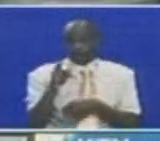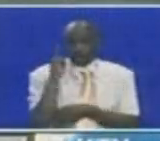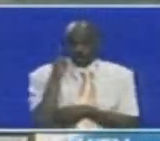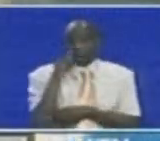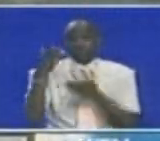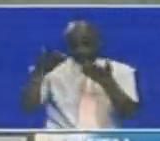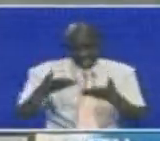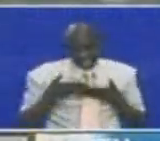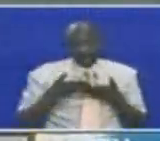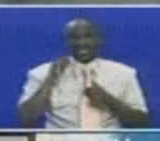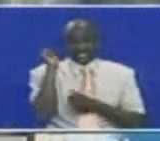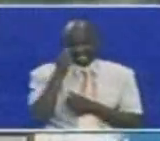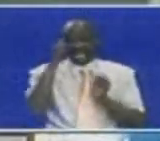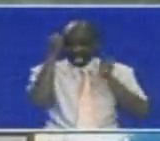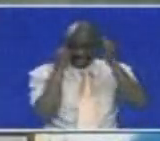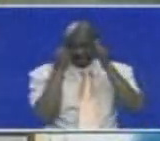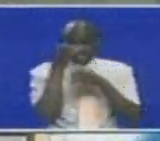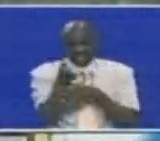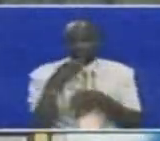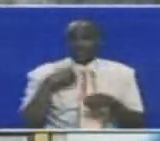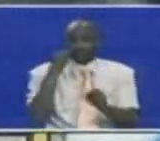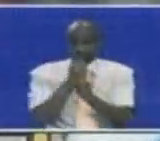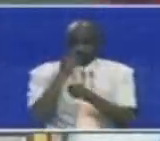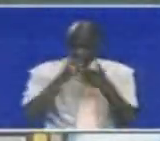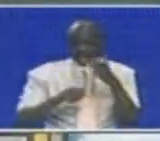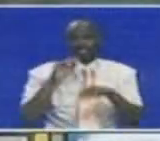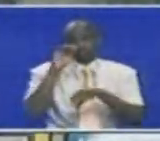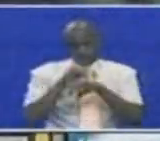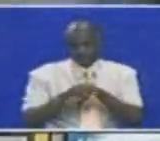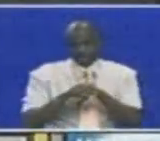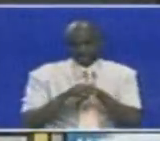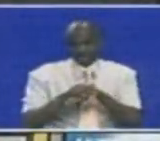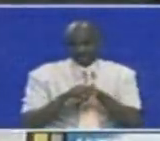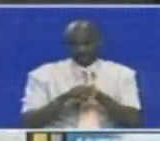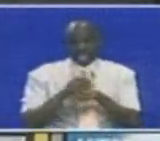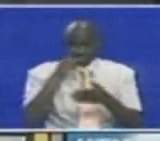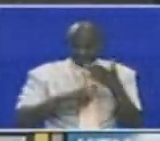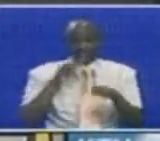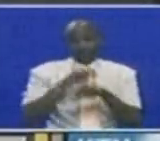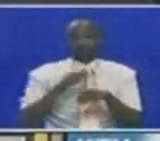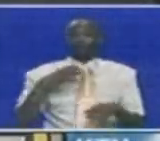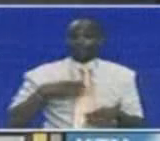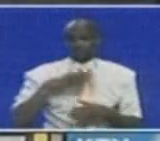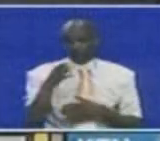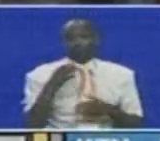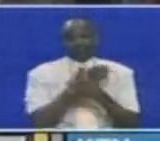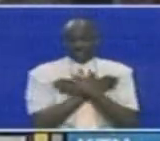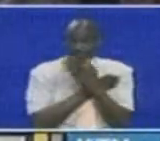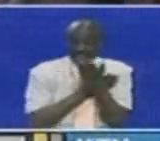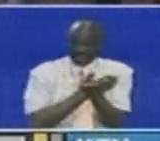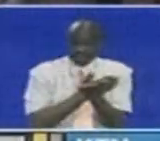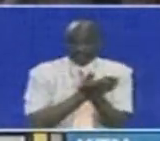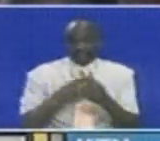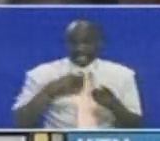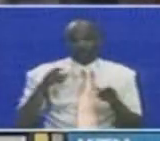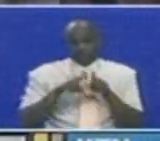welcome the Kenyan forces because they will be doing what is good for society and what is good for our region. That has been done in Somalia. You